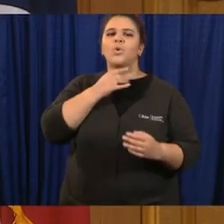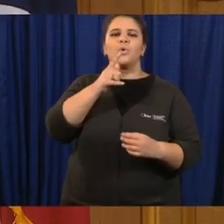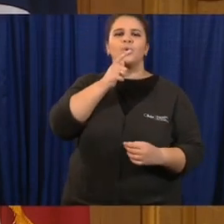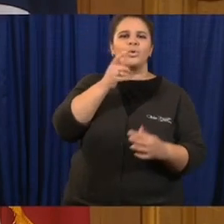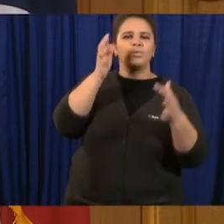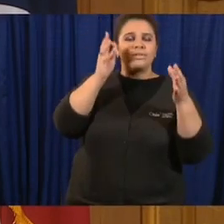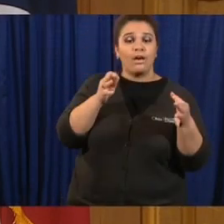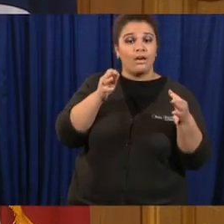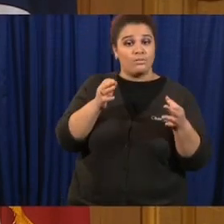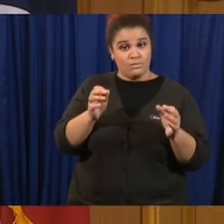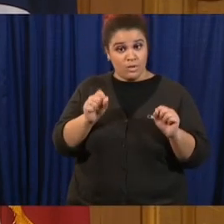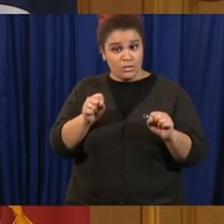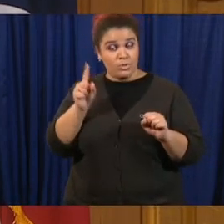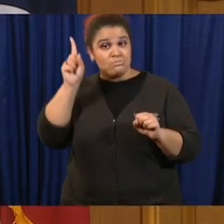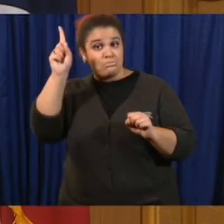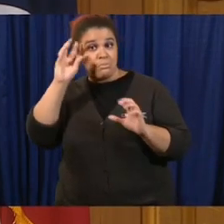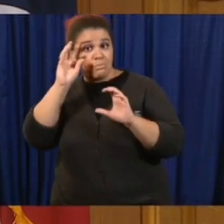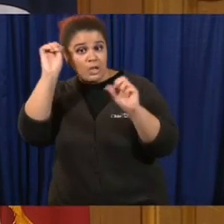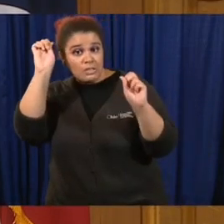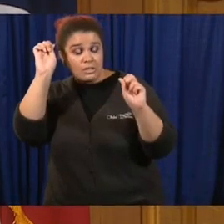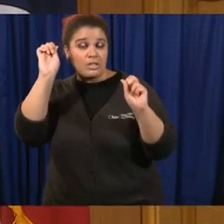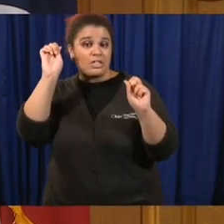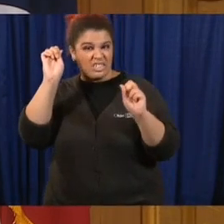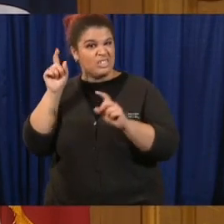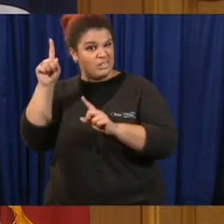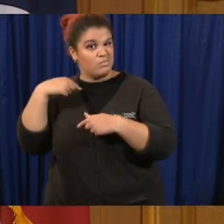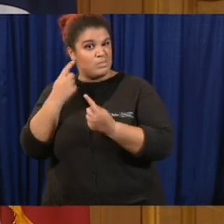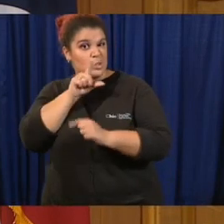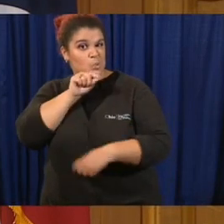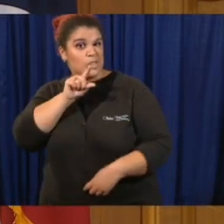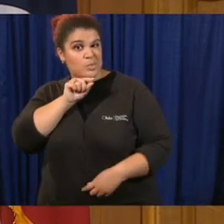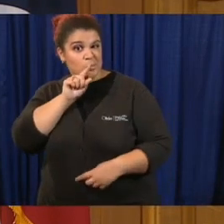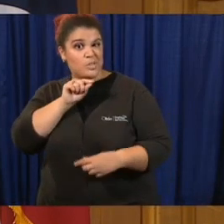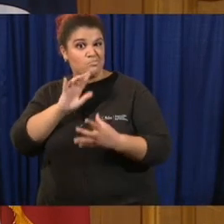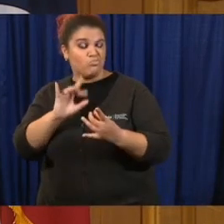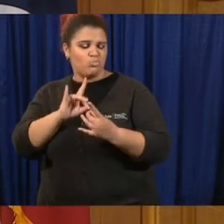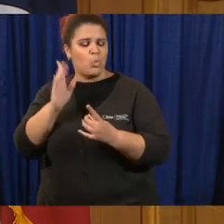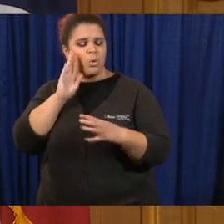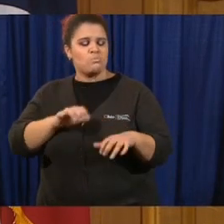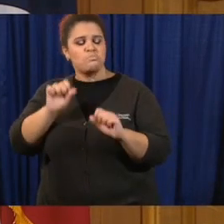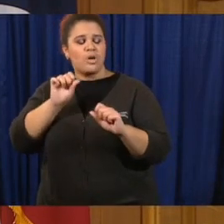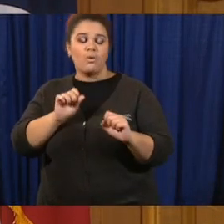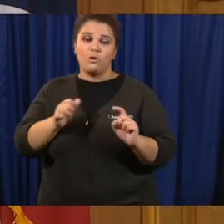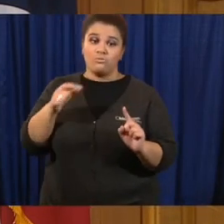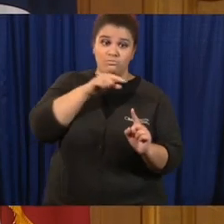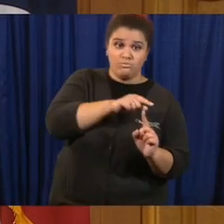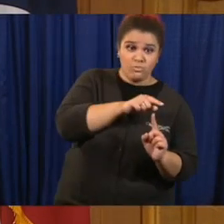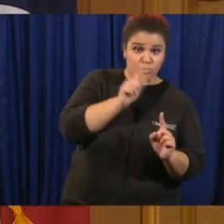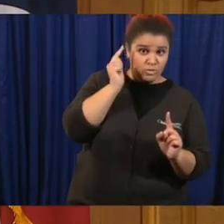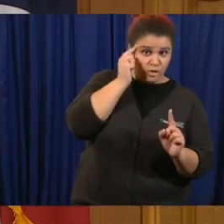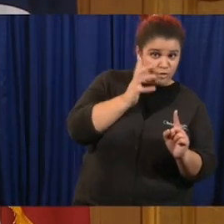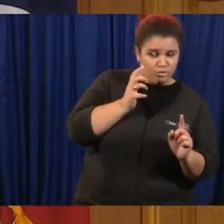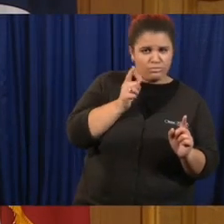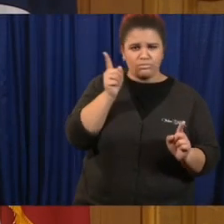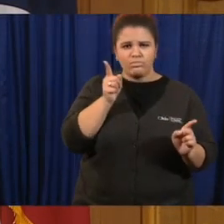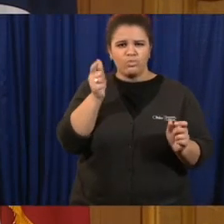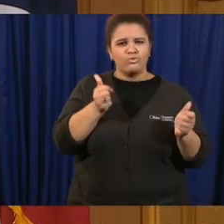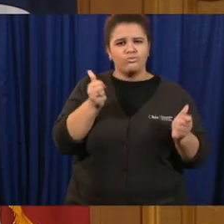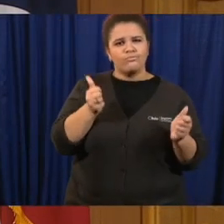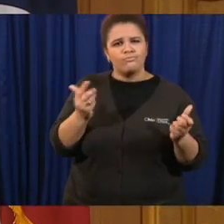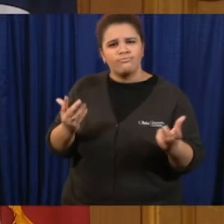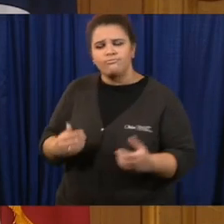the Trump administration. As we look to reopening parts of the state, have you gotten a sense from those conversations, will that effort be led by the